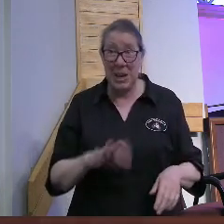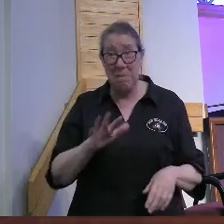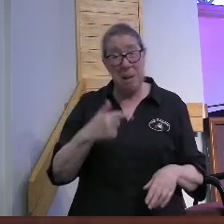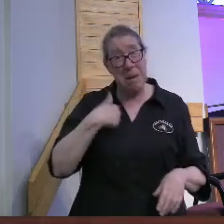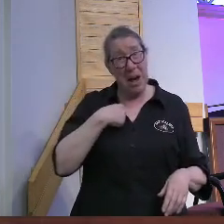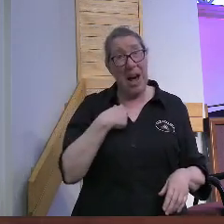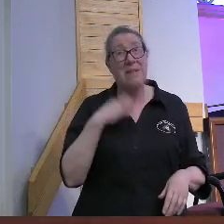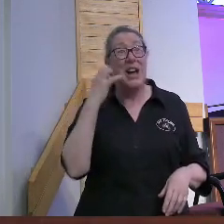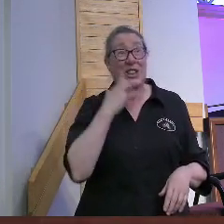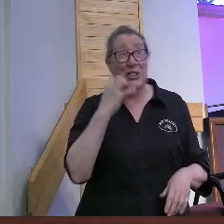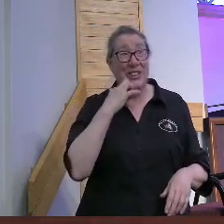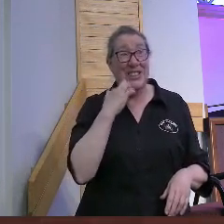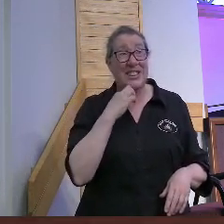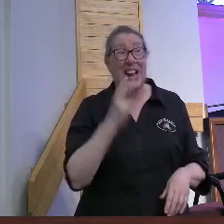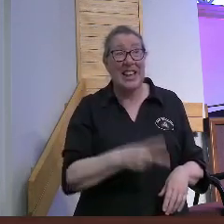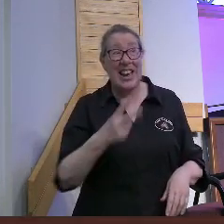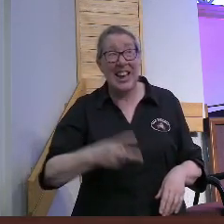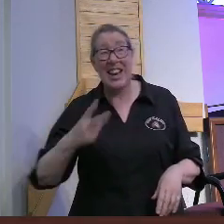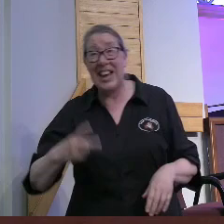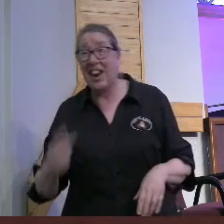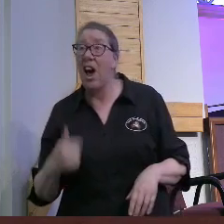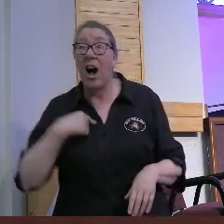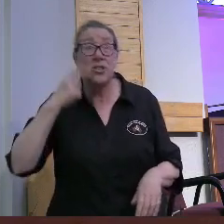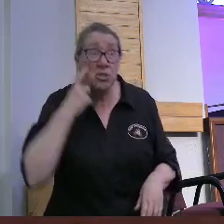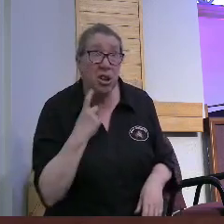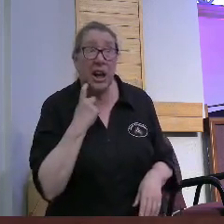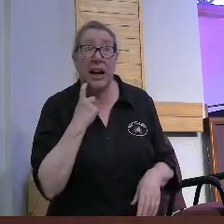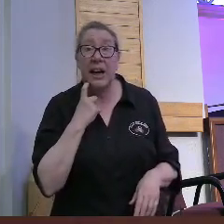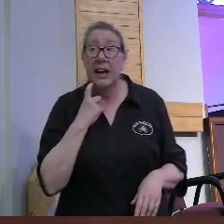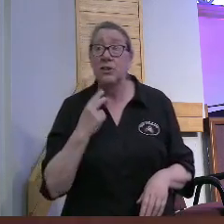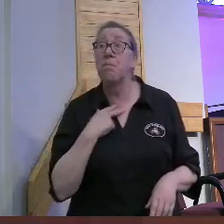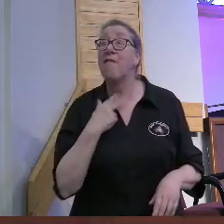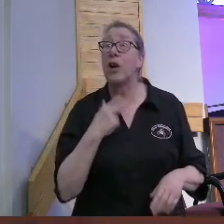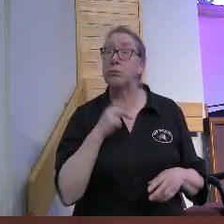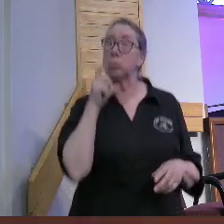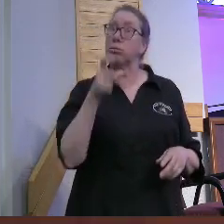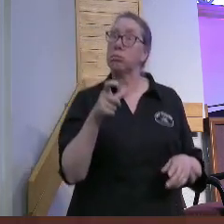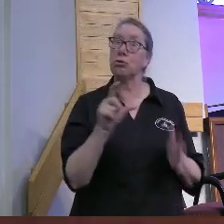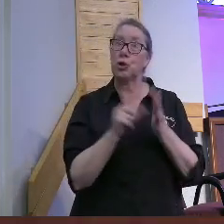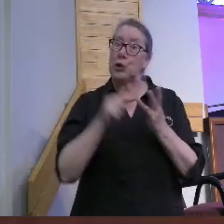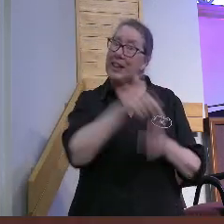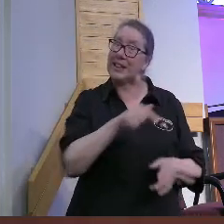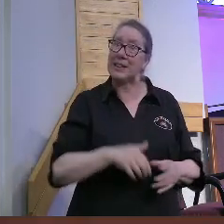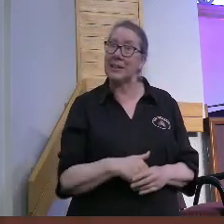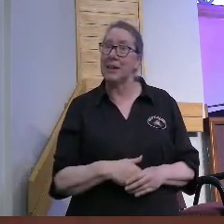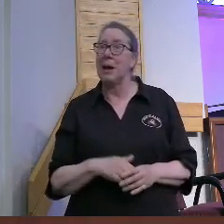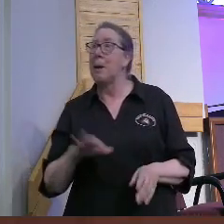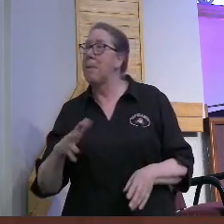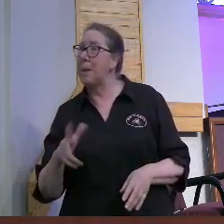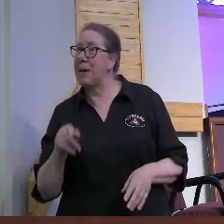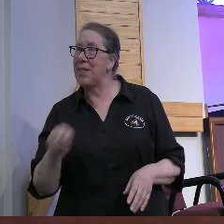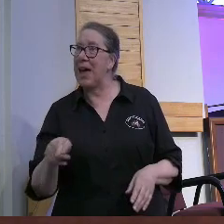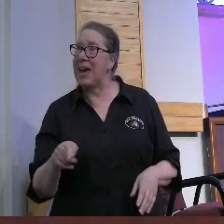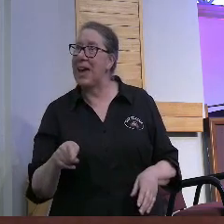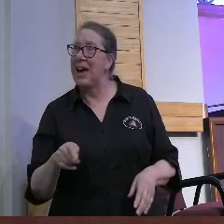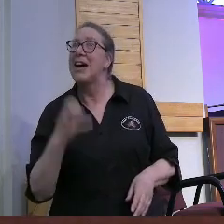things over and over again. I try the exclamation mark by raising my voice. Do this, but no, they must be Jewish, I think, the kids,